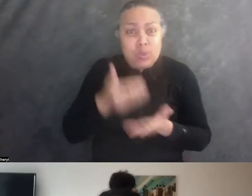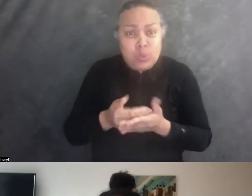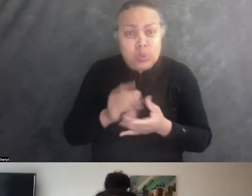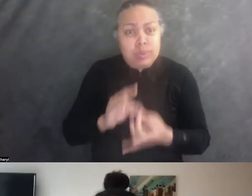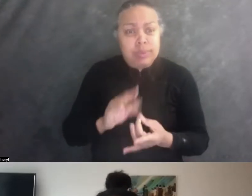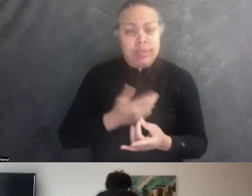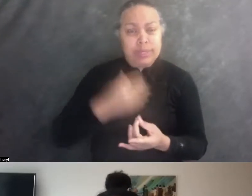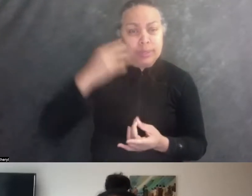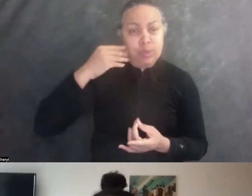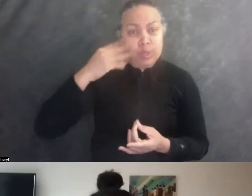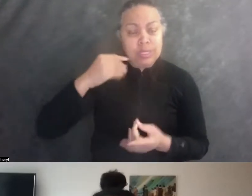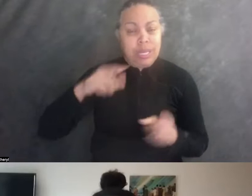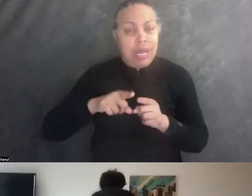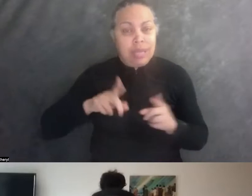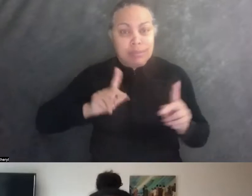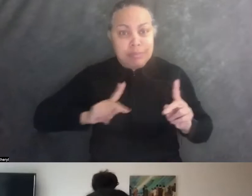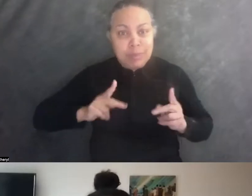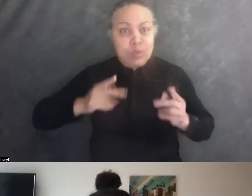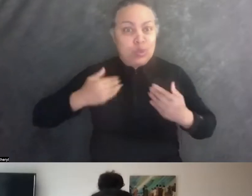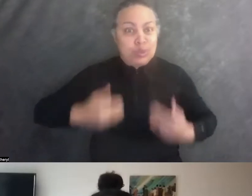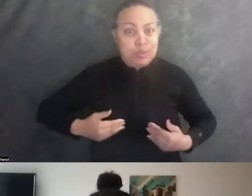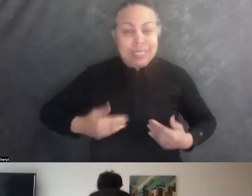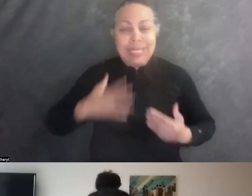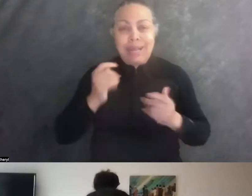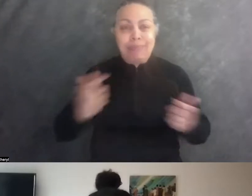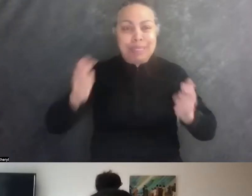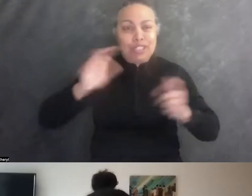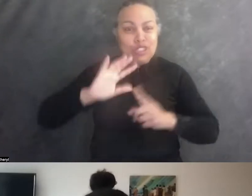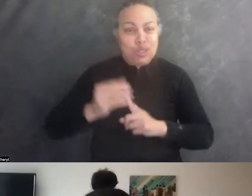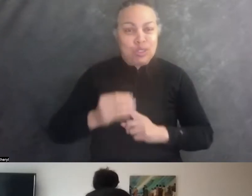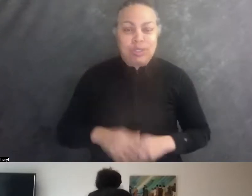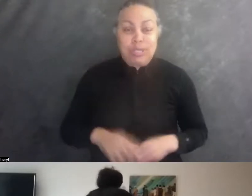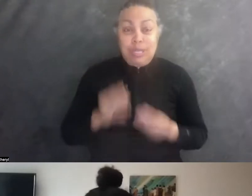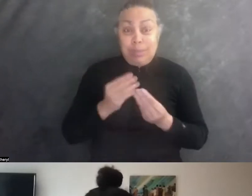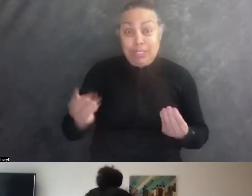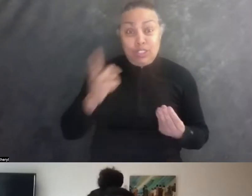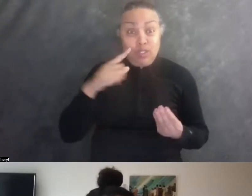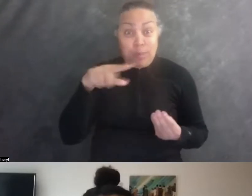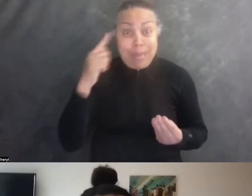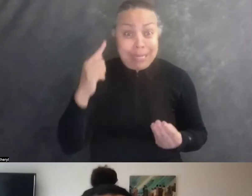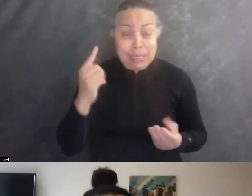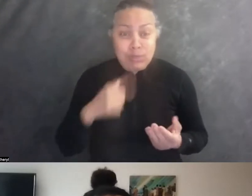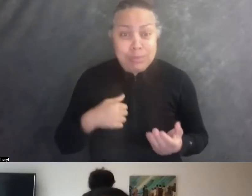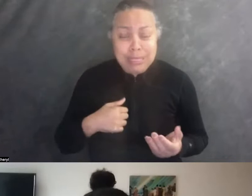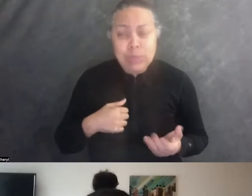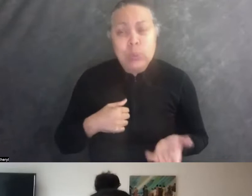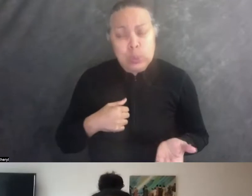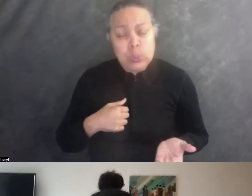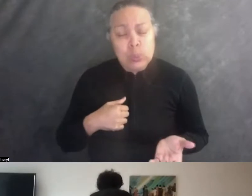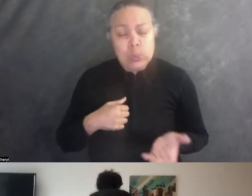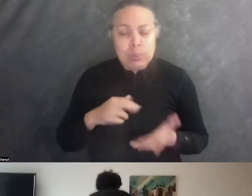as beings and as a part of a larger culture. So material for Blackness for me is like, it's the opportunity